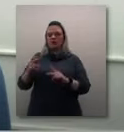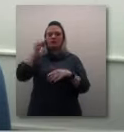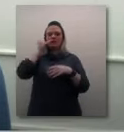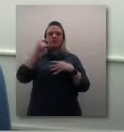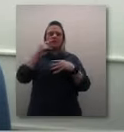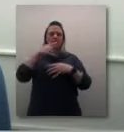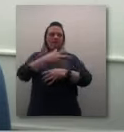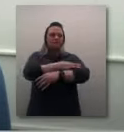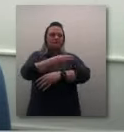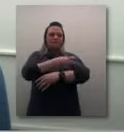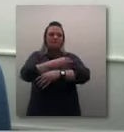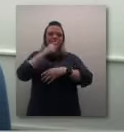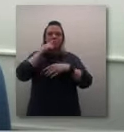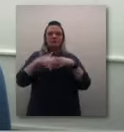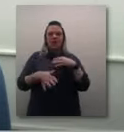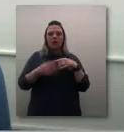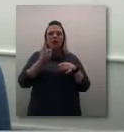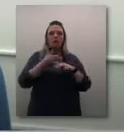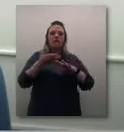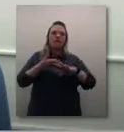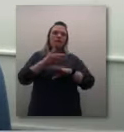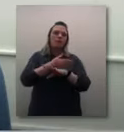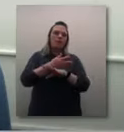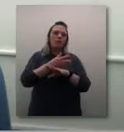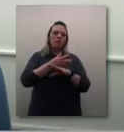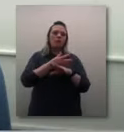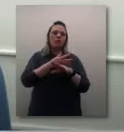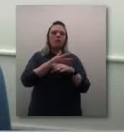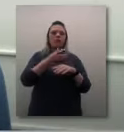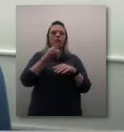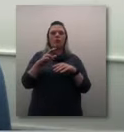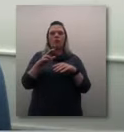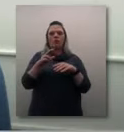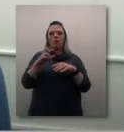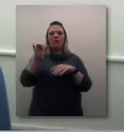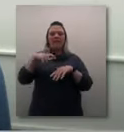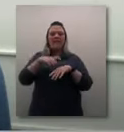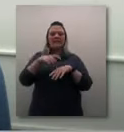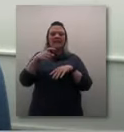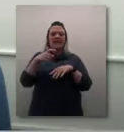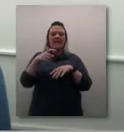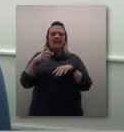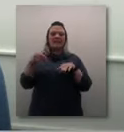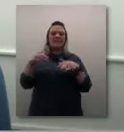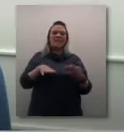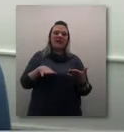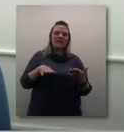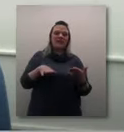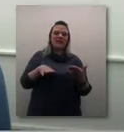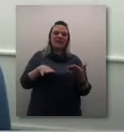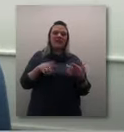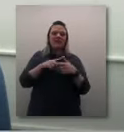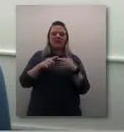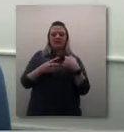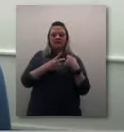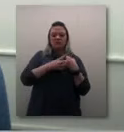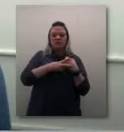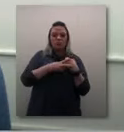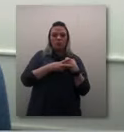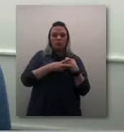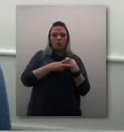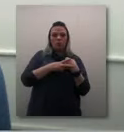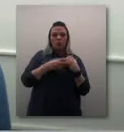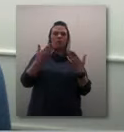taken just before or around the time of death, and it was stored, that could